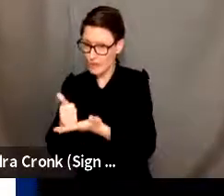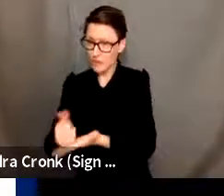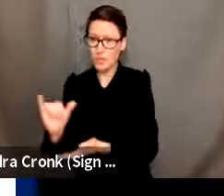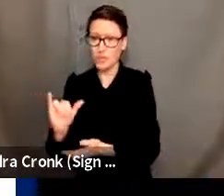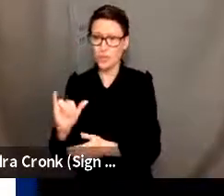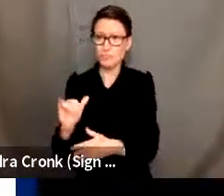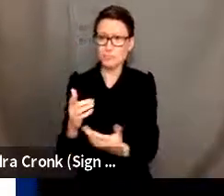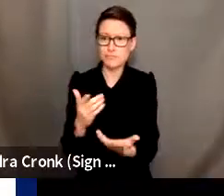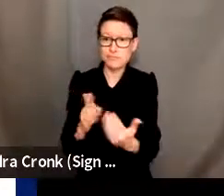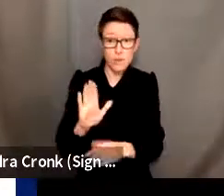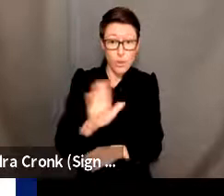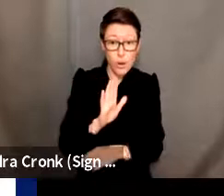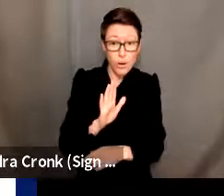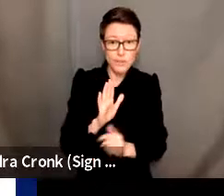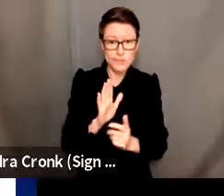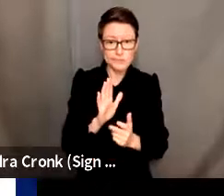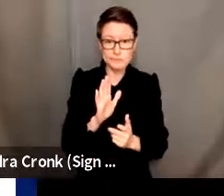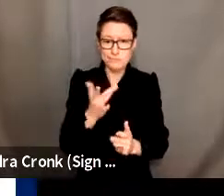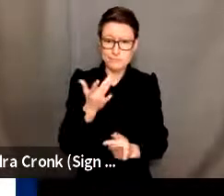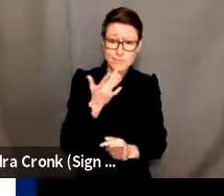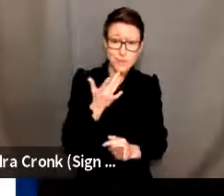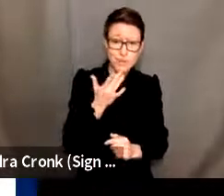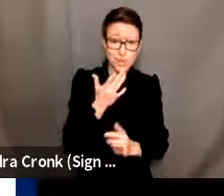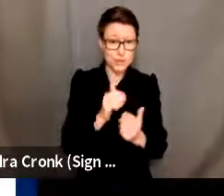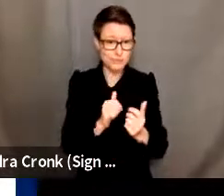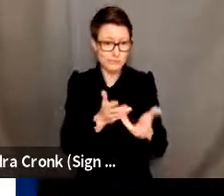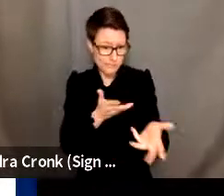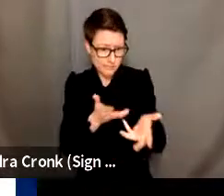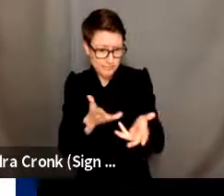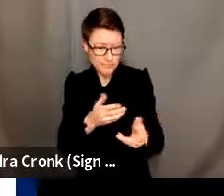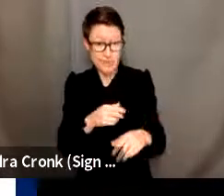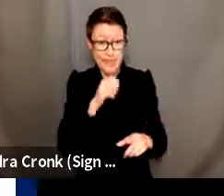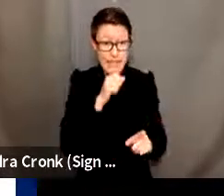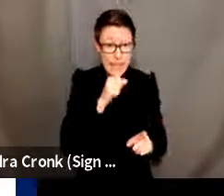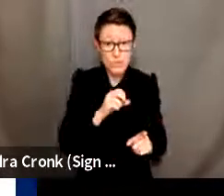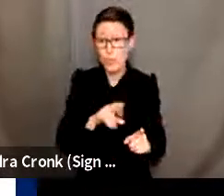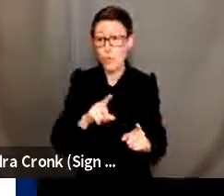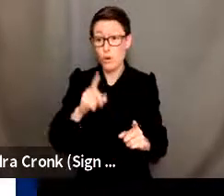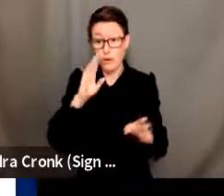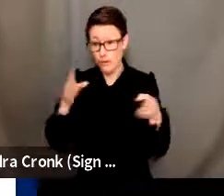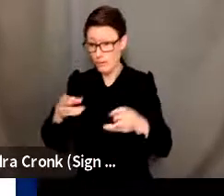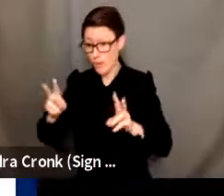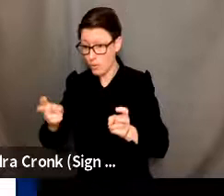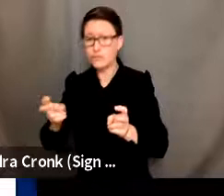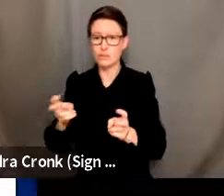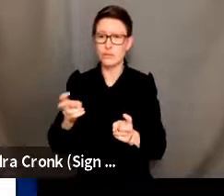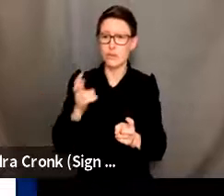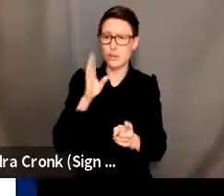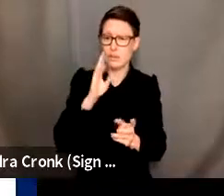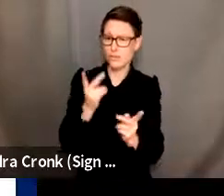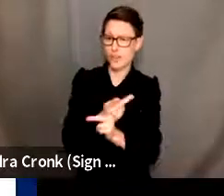interest is, we can find a place for you with our virtual literacy mentoring program. With our learning hubs, we